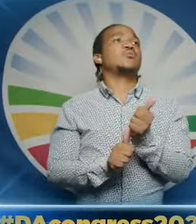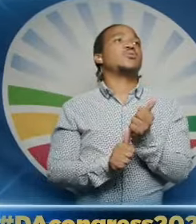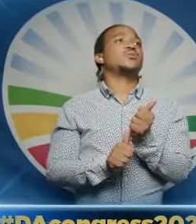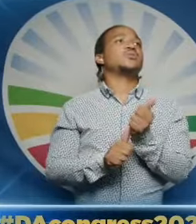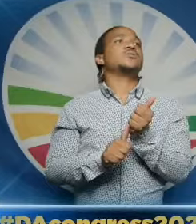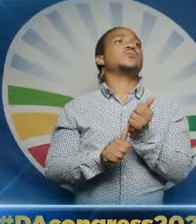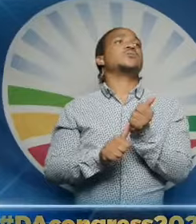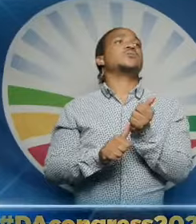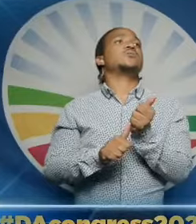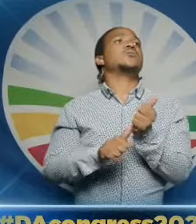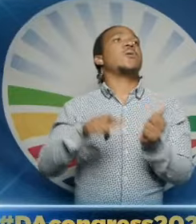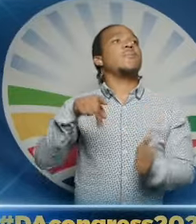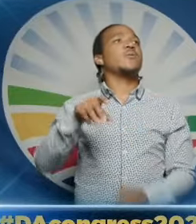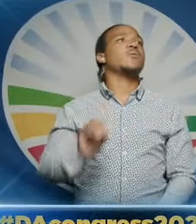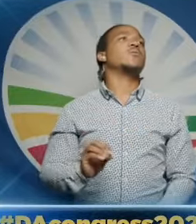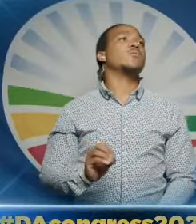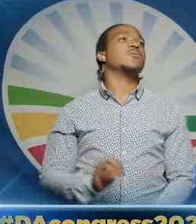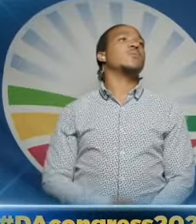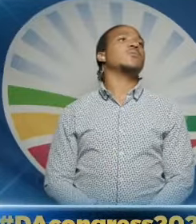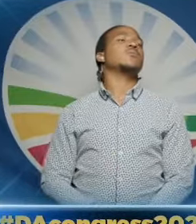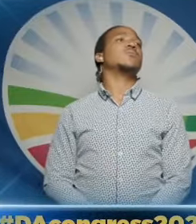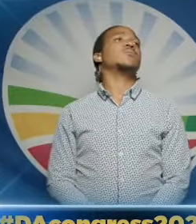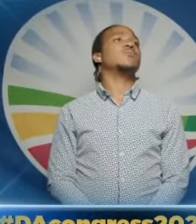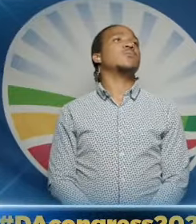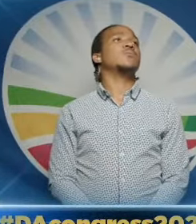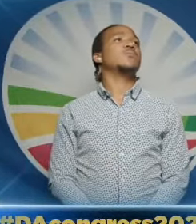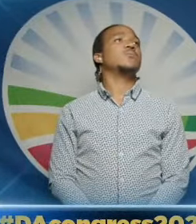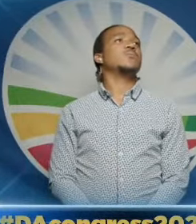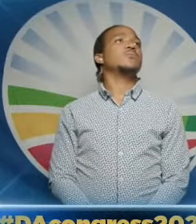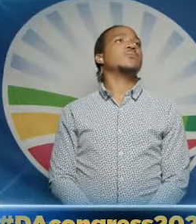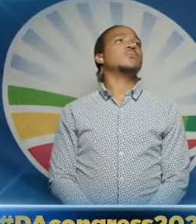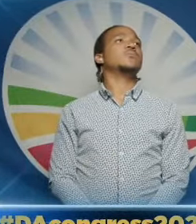there you go. Right.